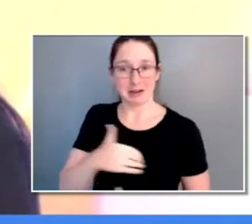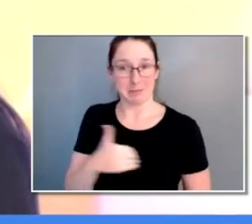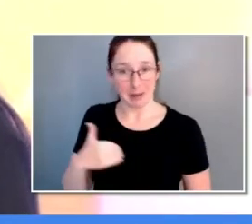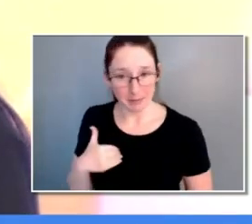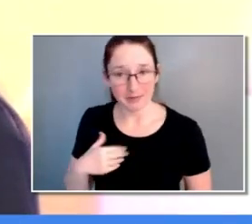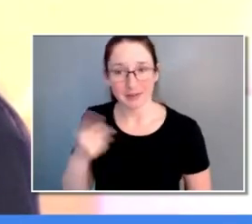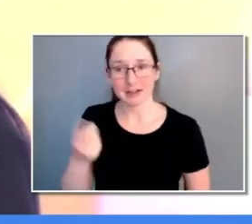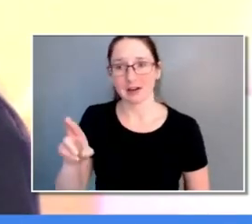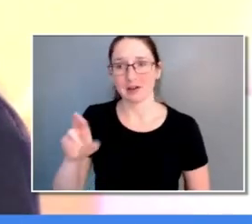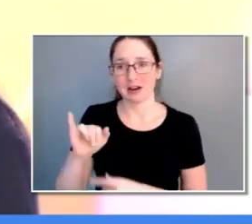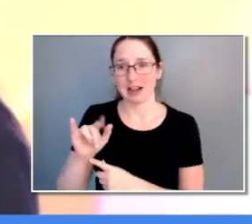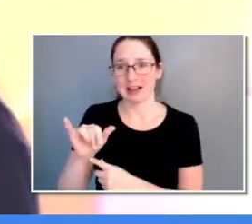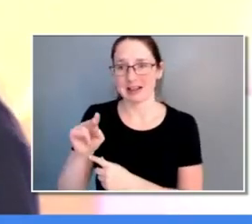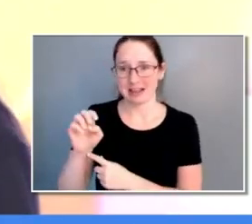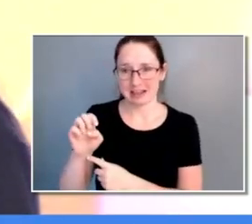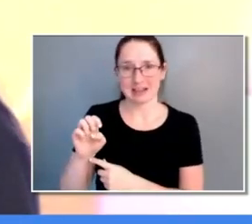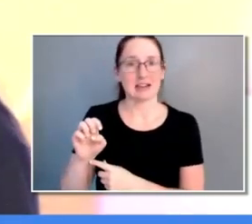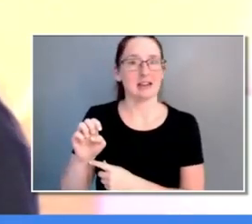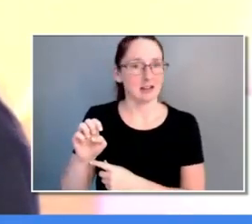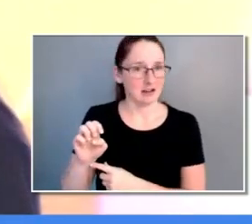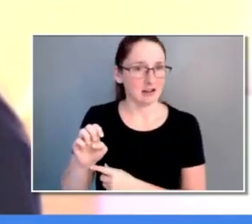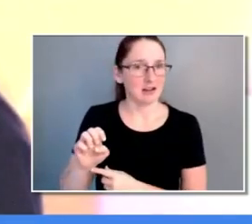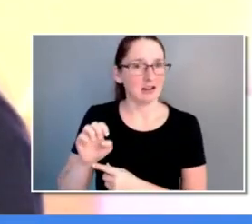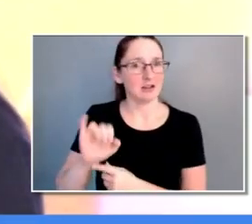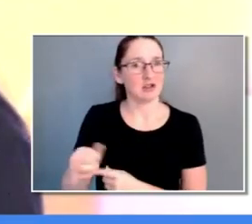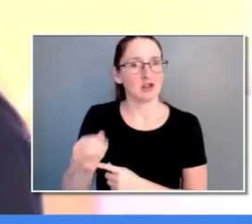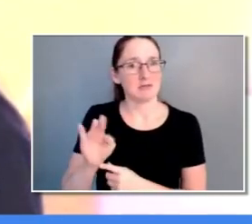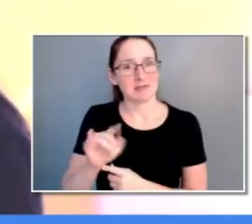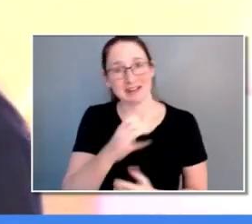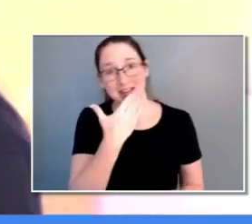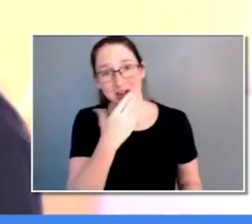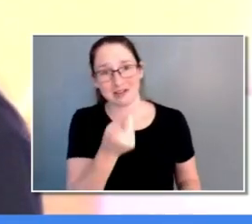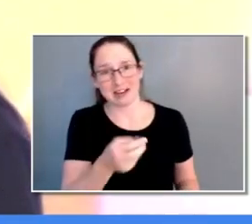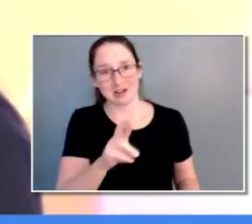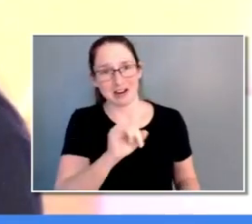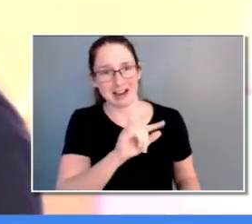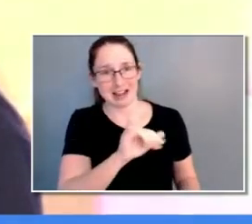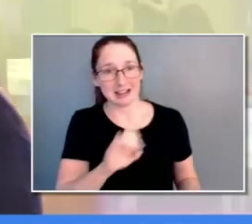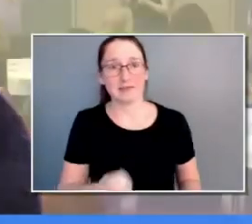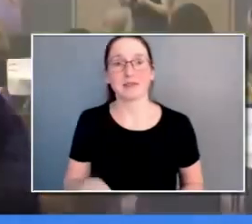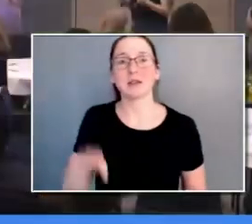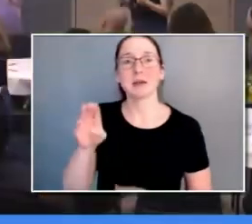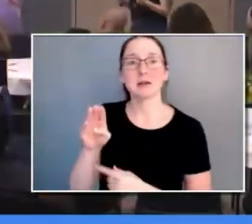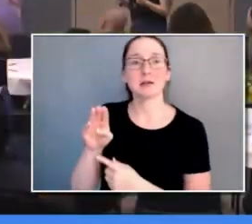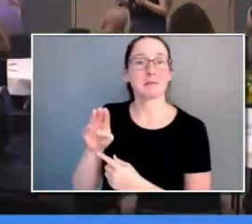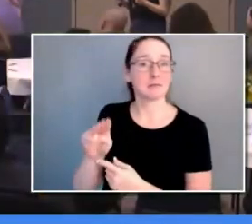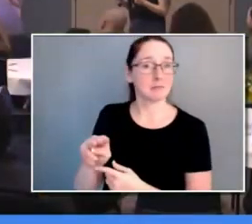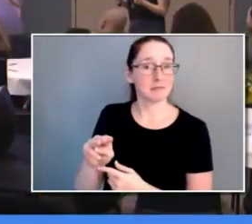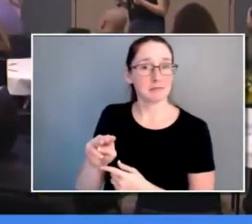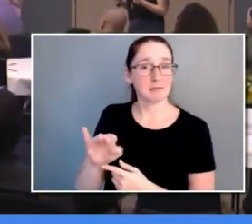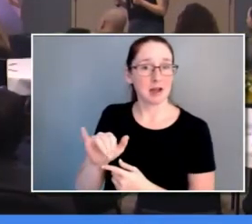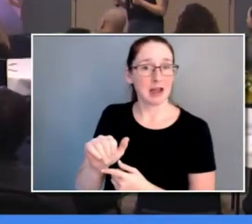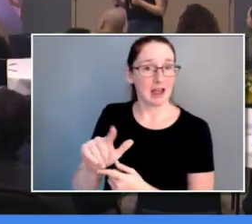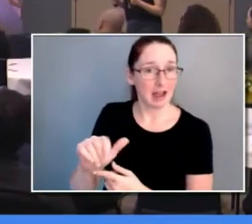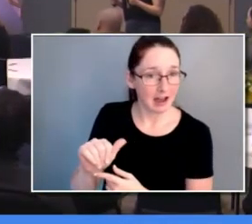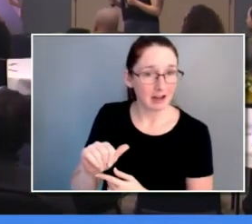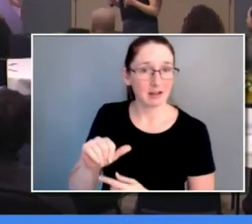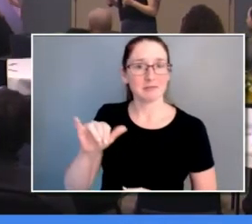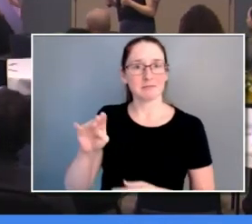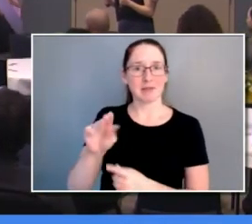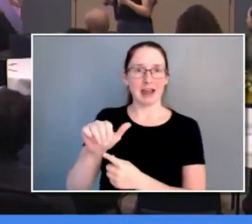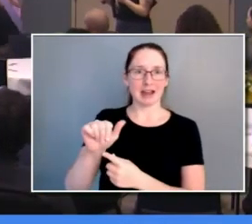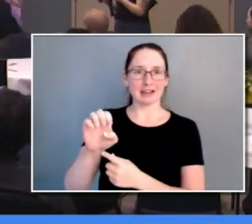Dr. Eileen Jimenez for getting us started. Thank you, Dr. Eileen. Maya Escobedo, Renee Almaterra,